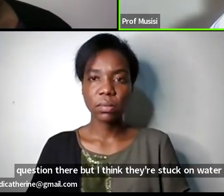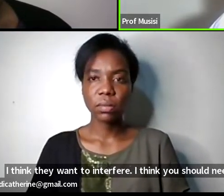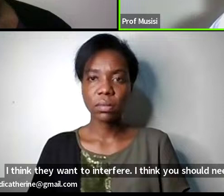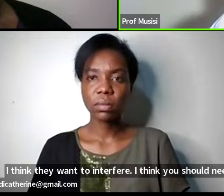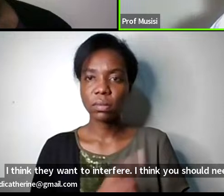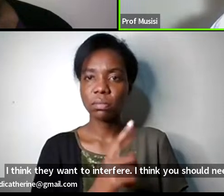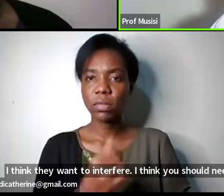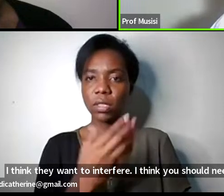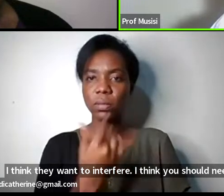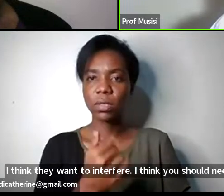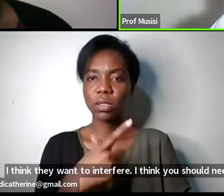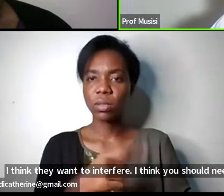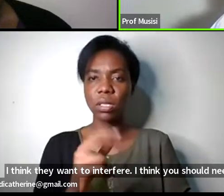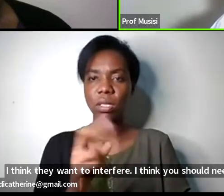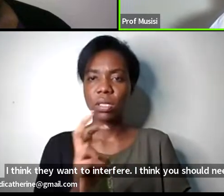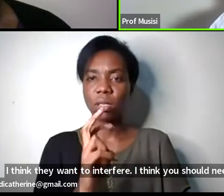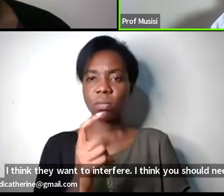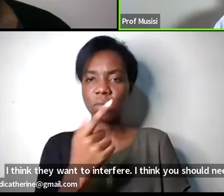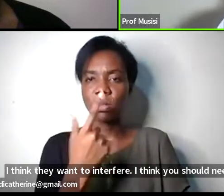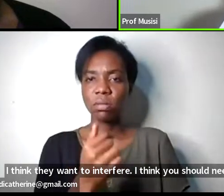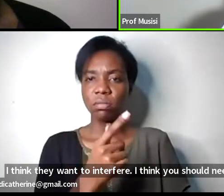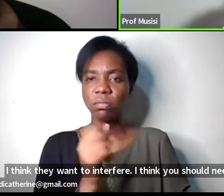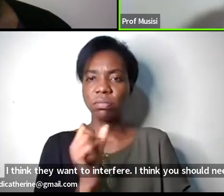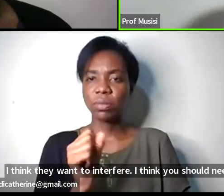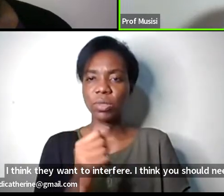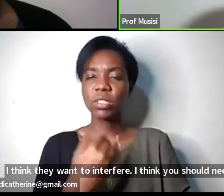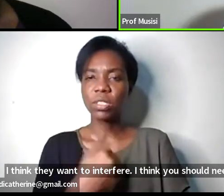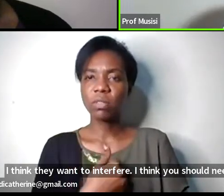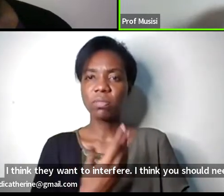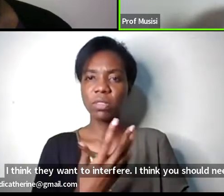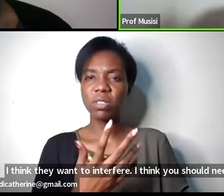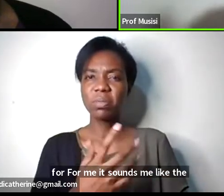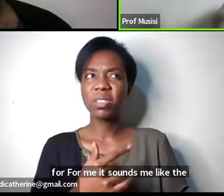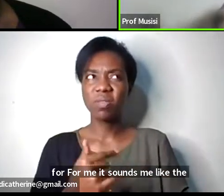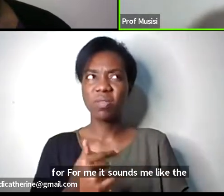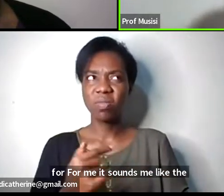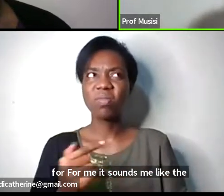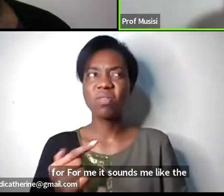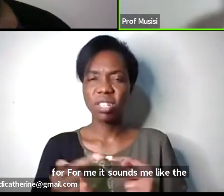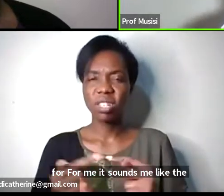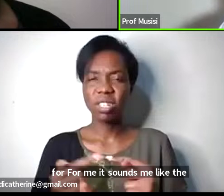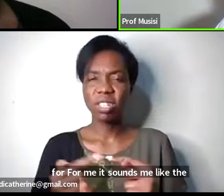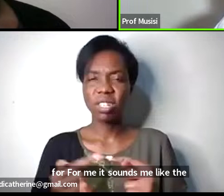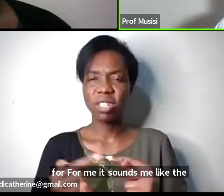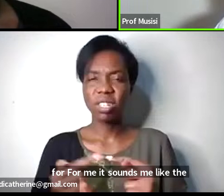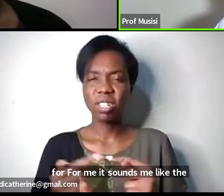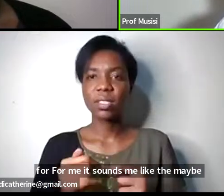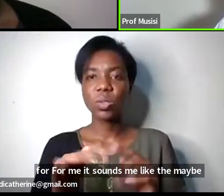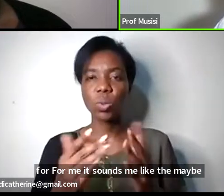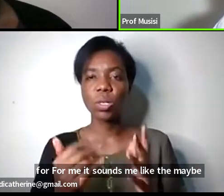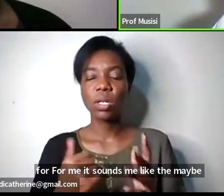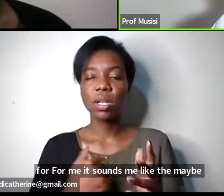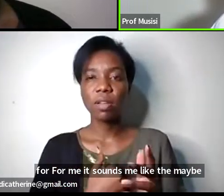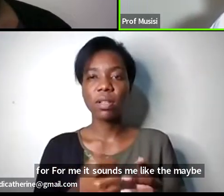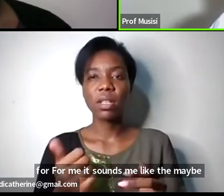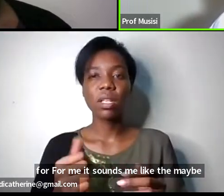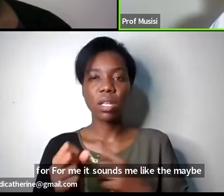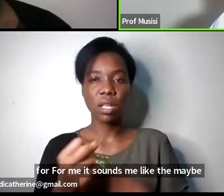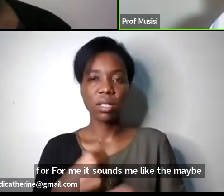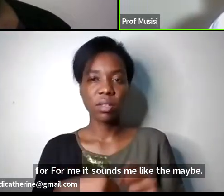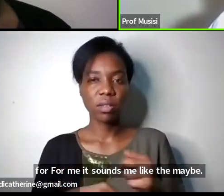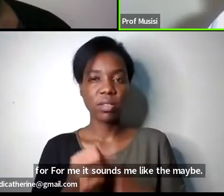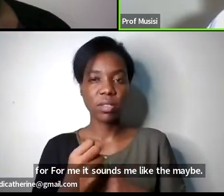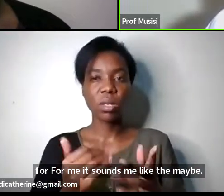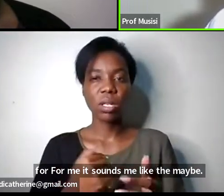assessment. For me, it sounds to me like there are episodes of violence and maybe overactivity, and then other episodes of